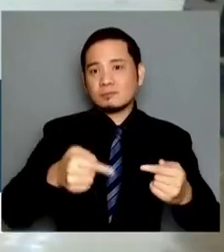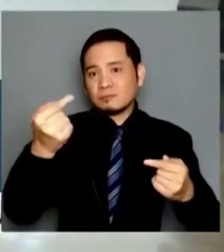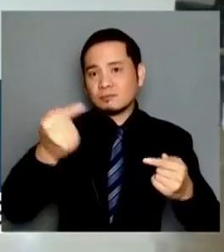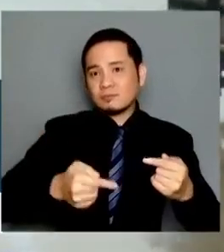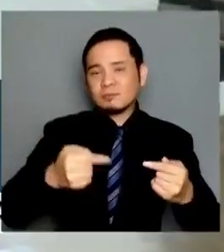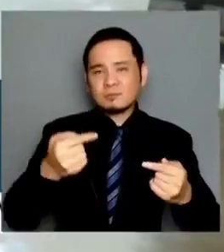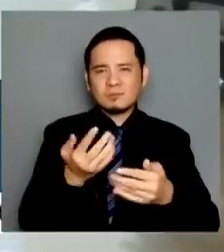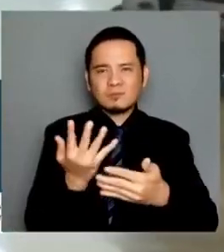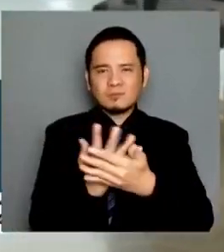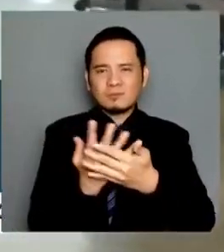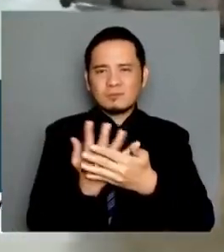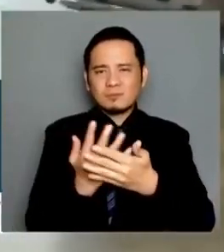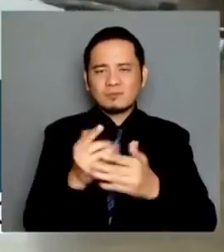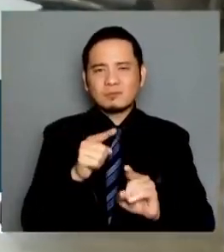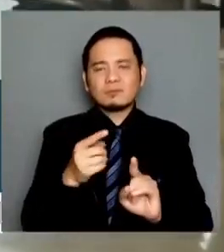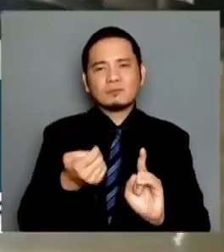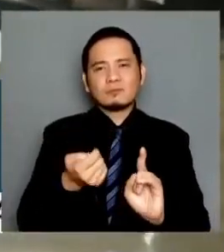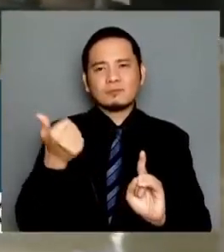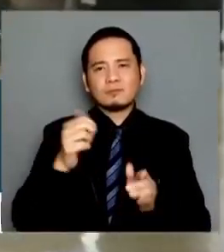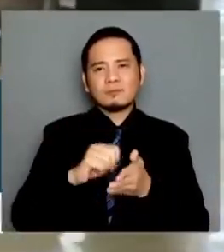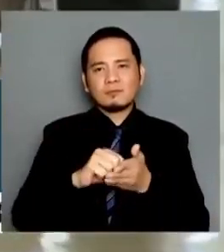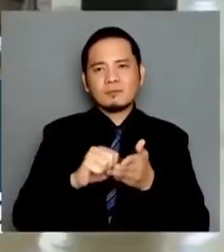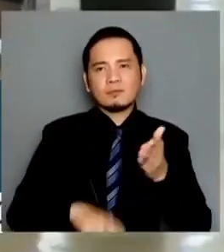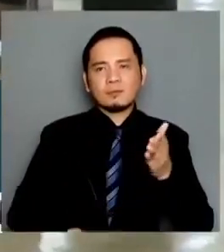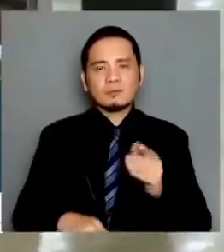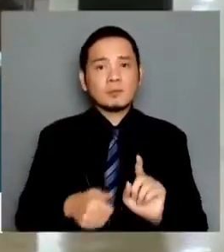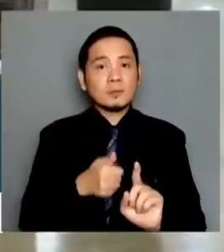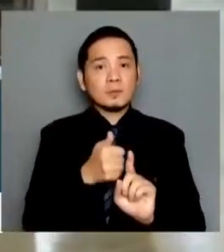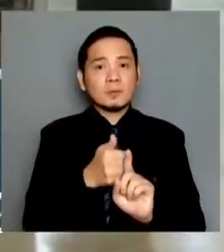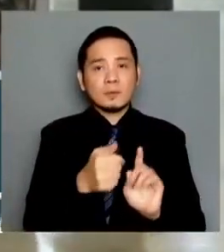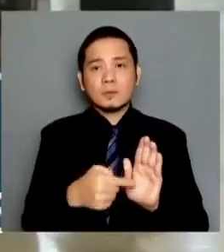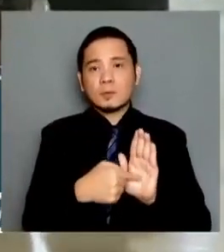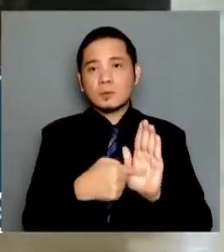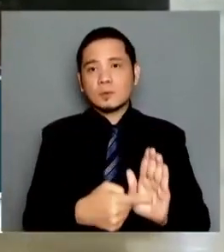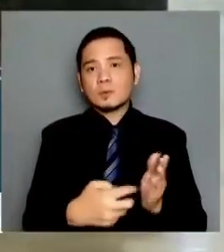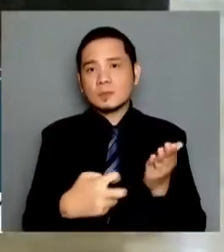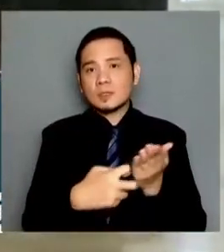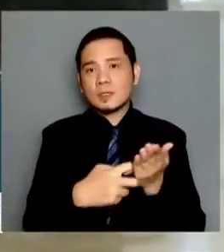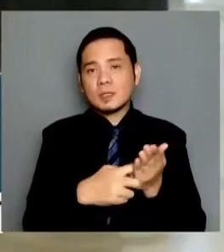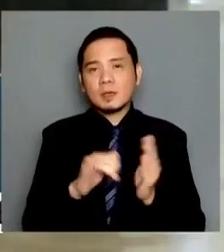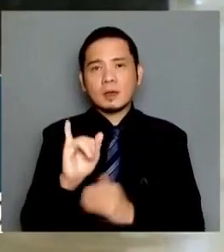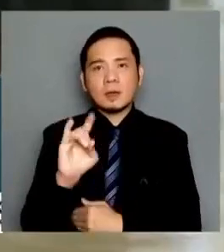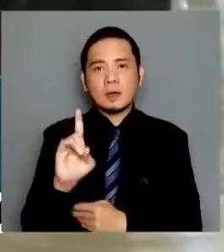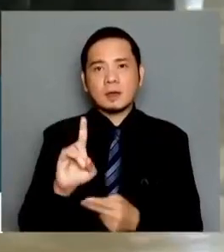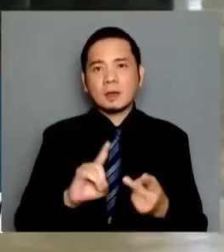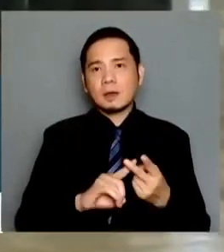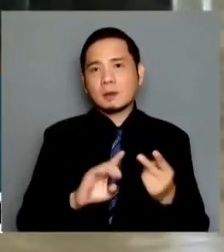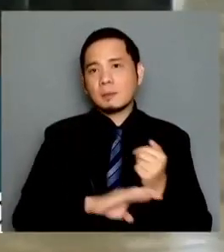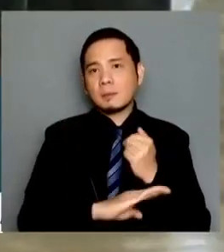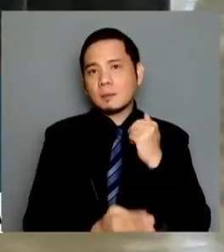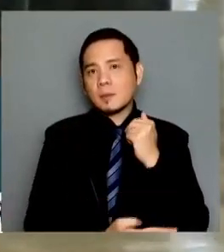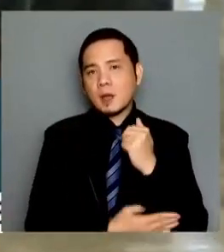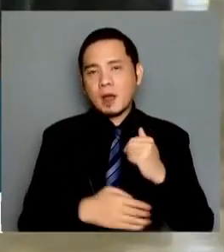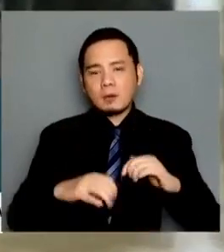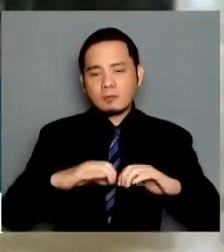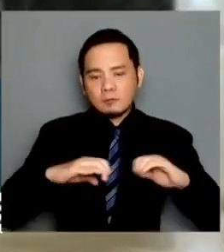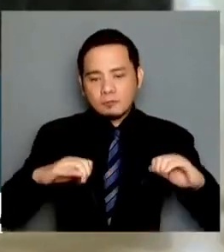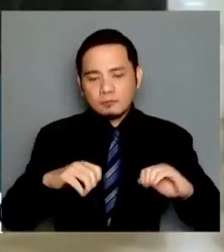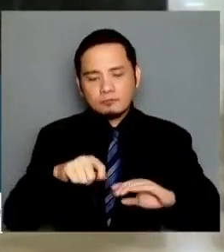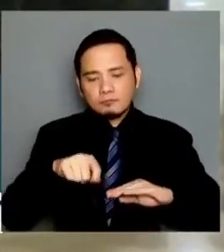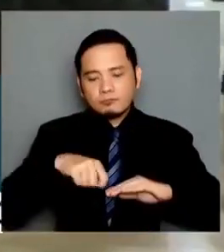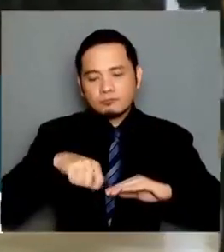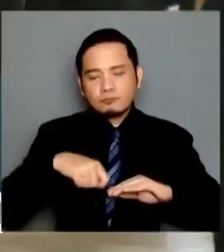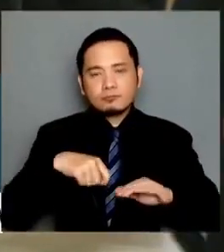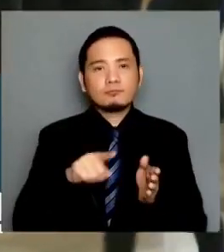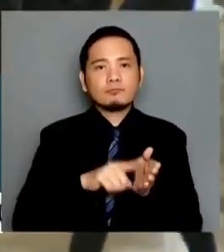The passenger just needs to present their ticket and ID and get their baggage screened through the security X-ray. MIA assures the